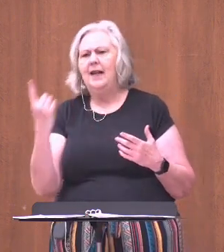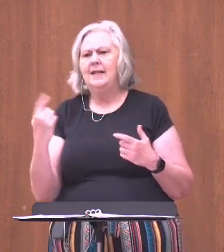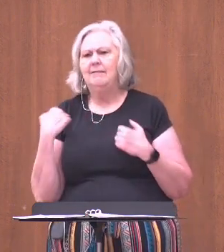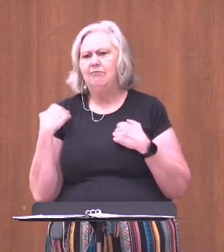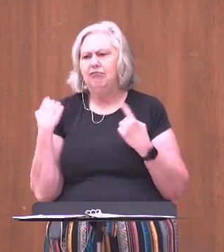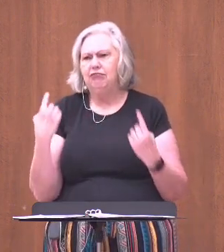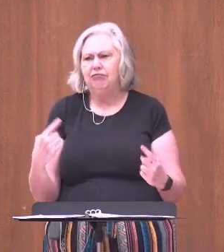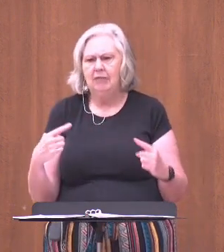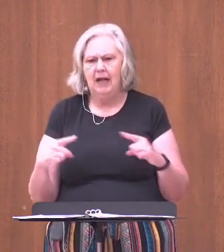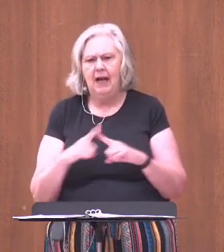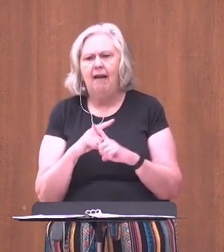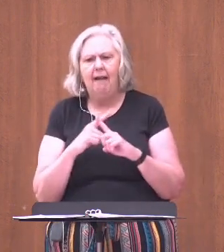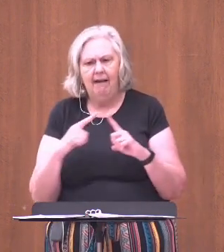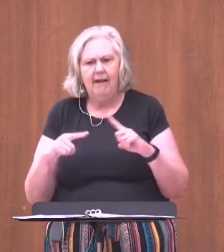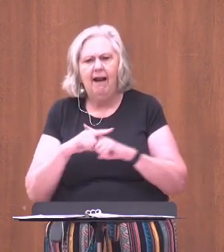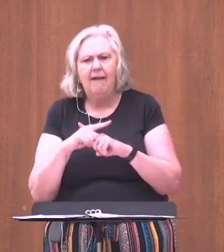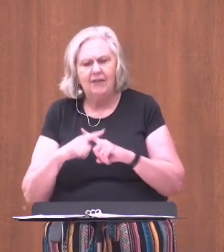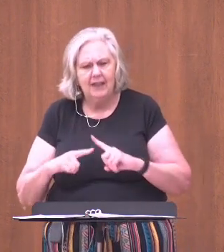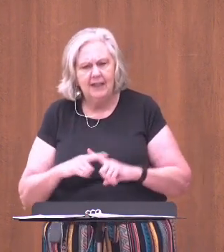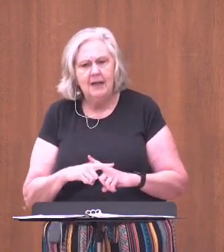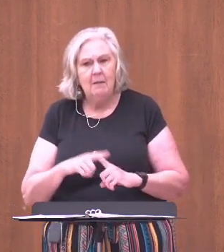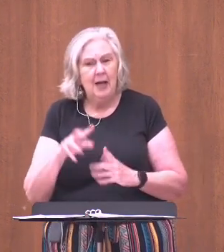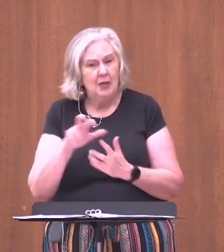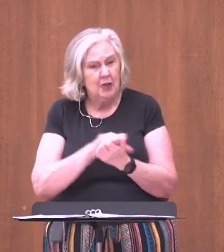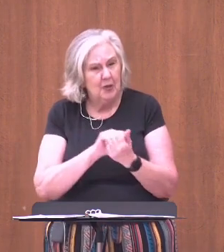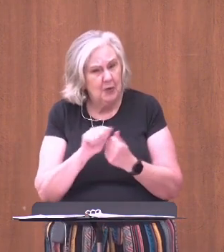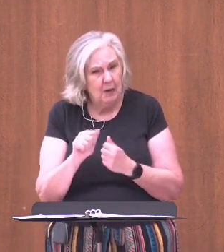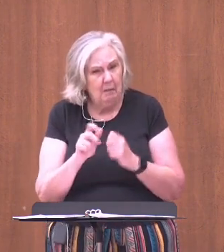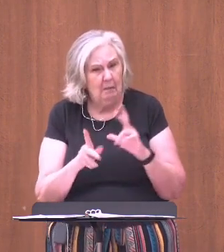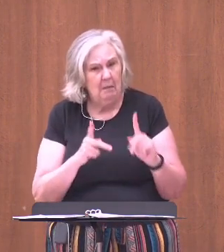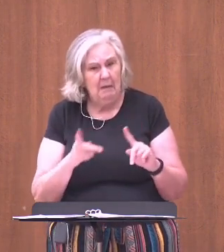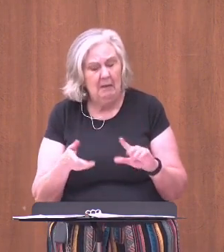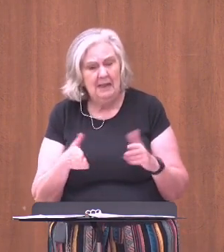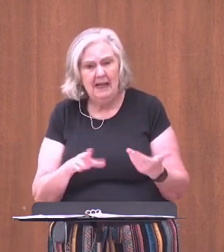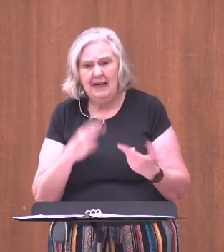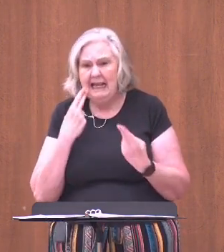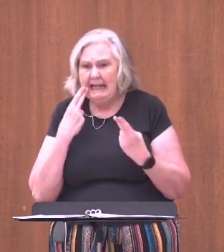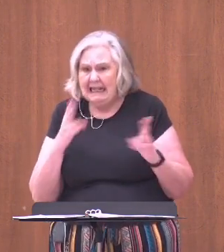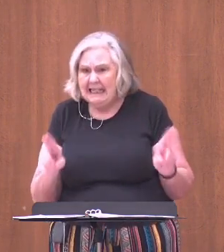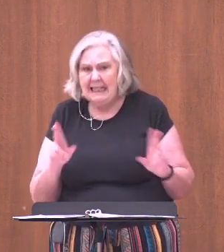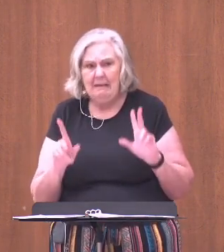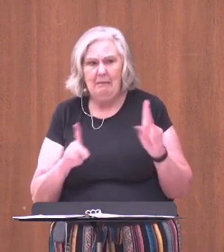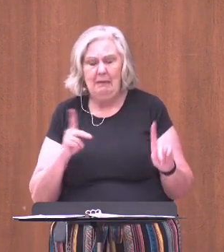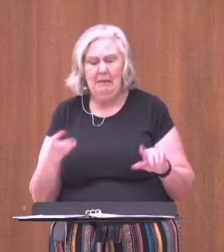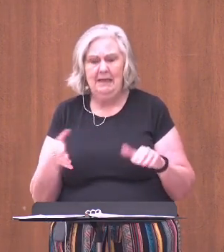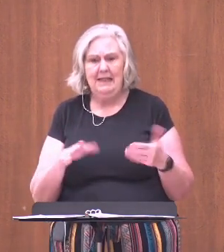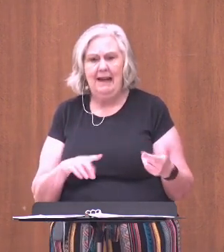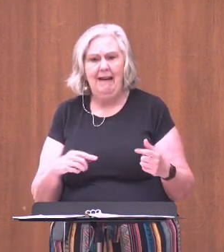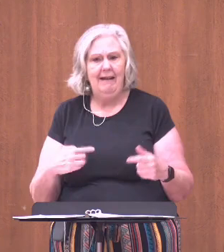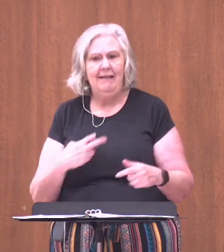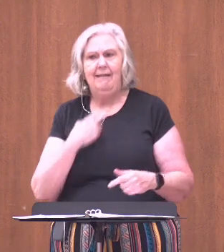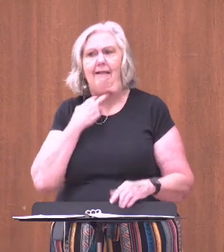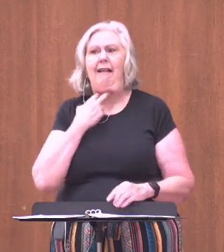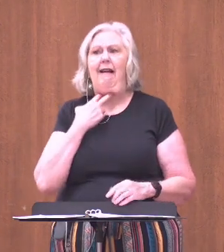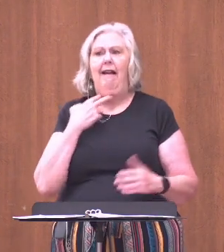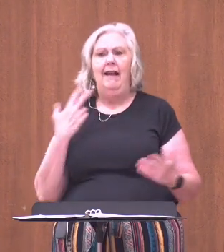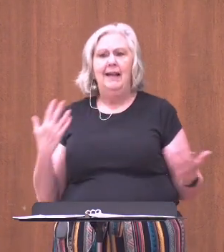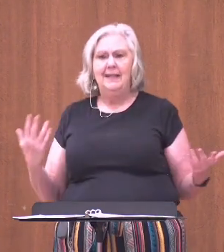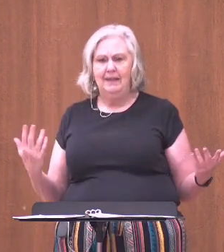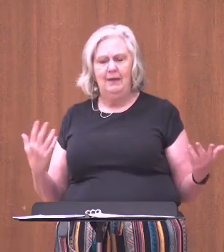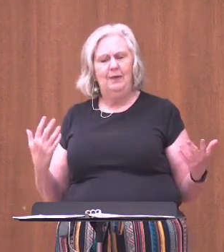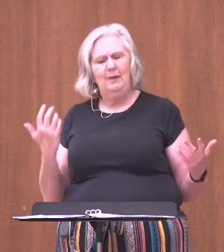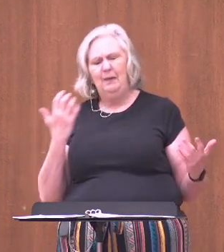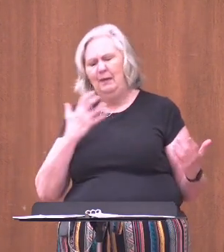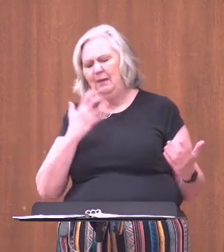But the destruction and loss of so many lives, so many innocent people as well, caught in the crossfire, is